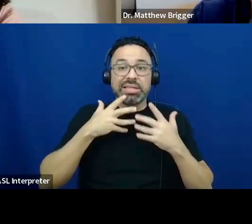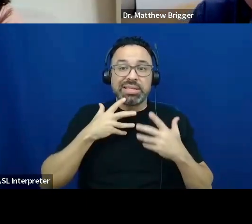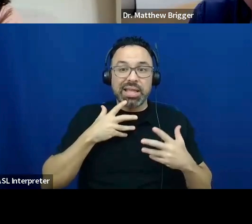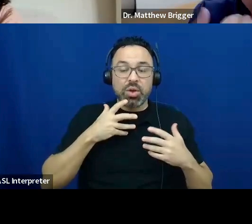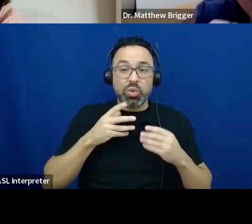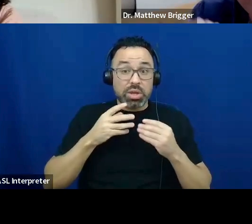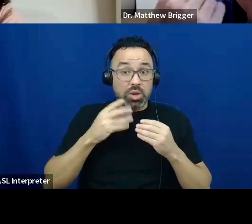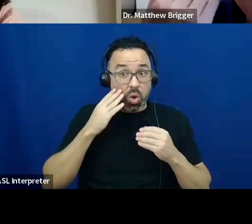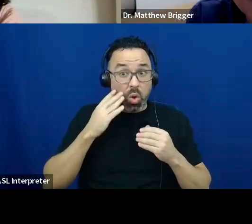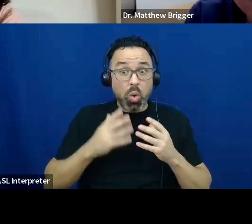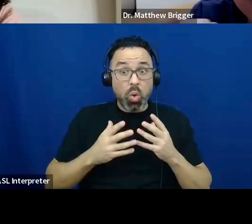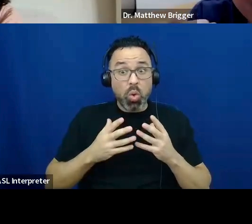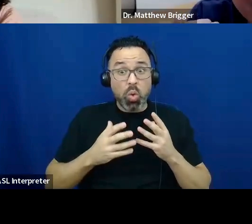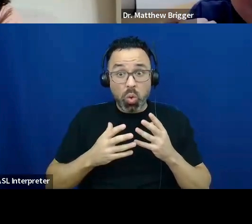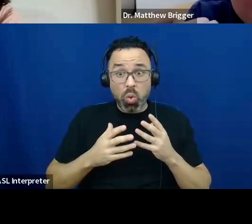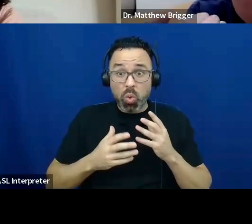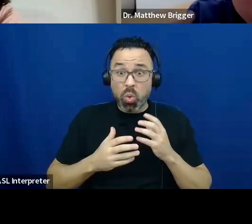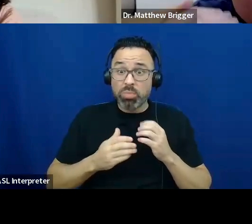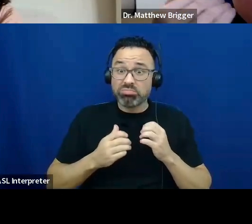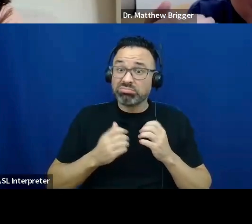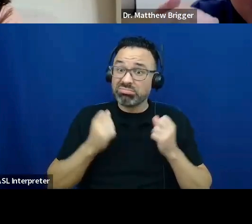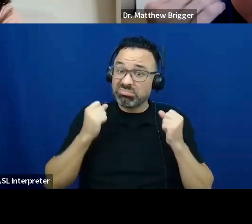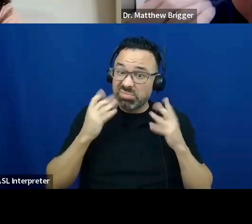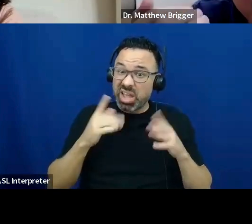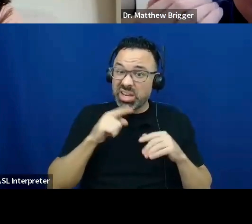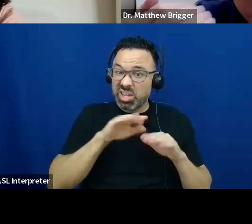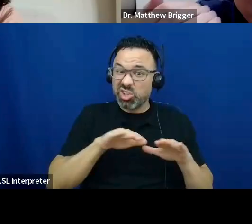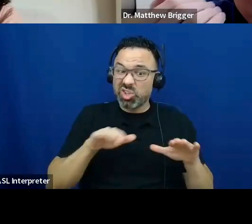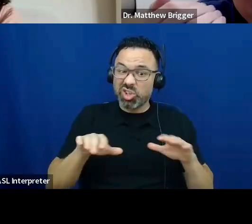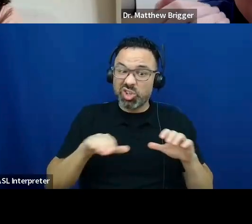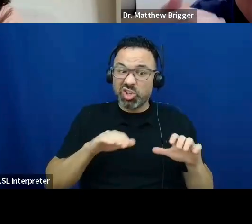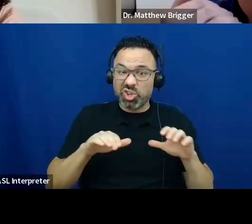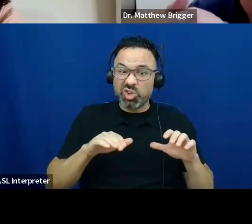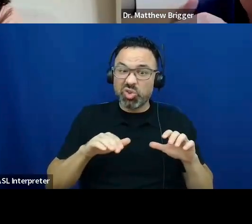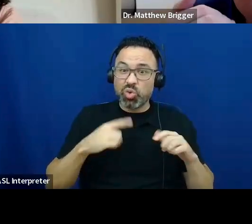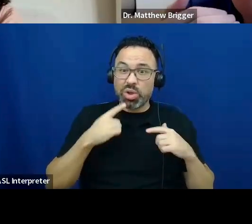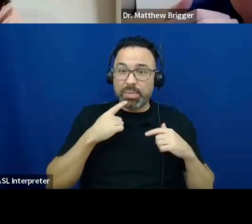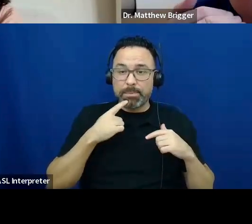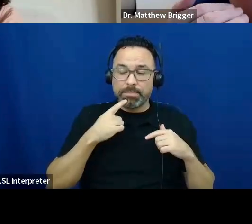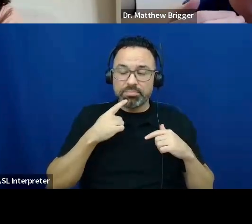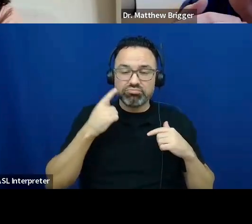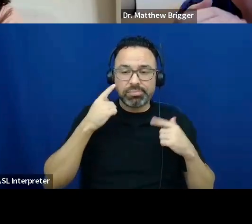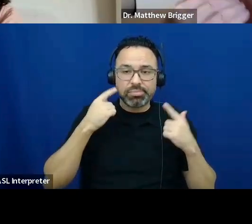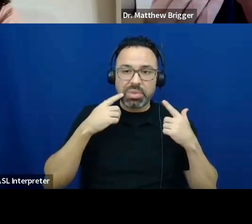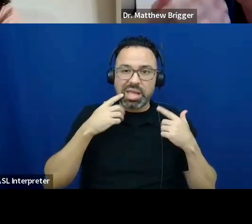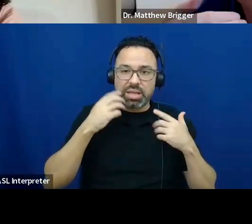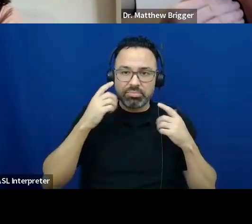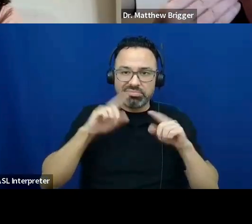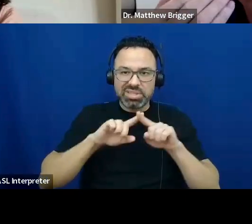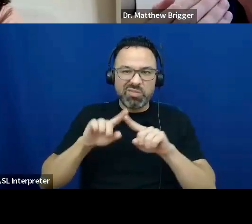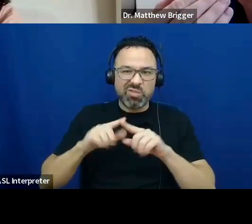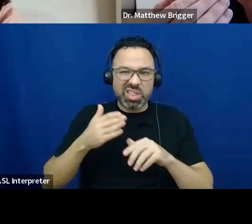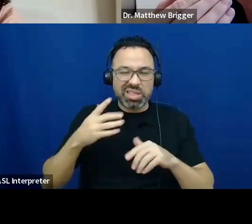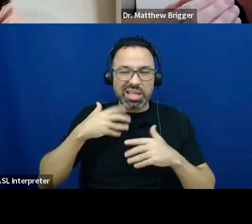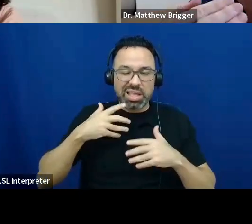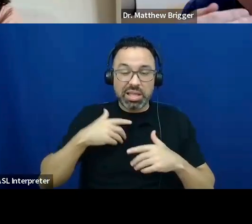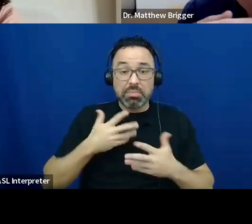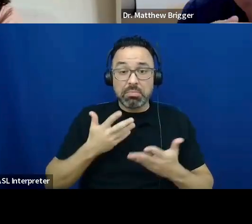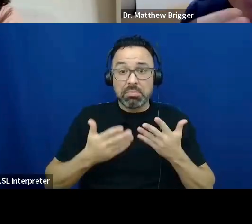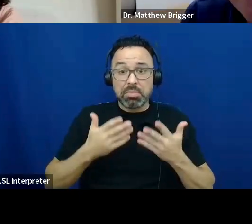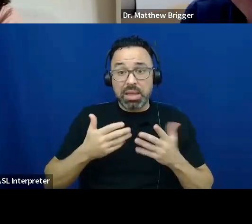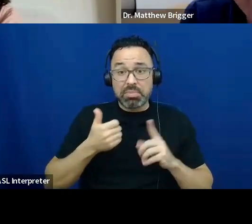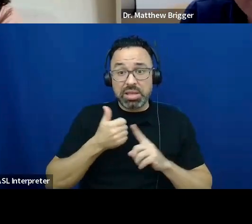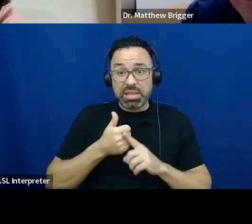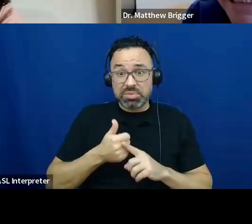of these children do this stimming activity. And just because you see it up above, it may be that they're stimulating a significant amount of